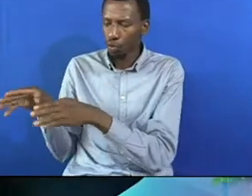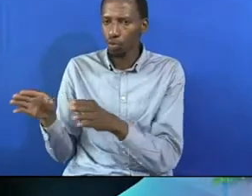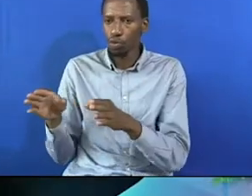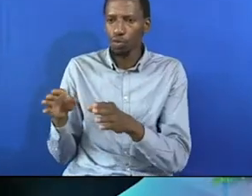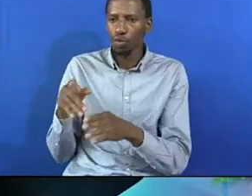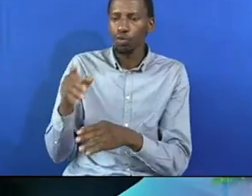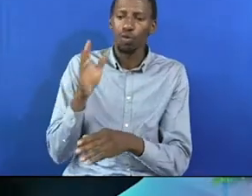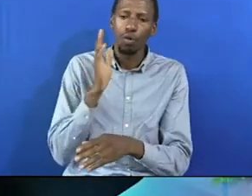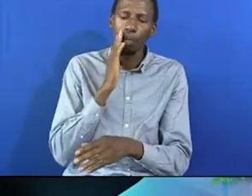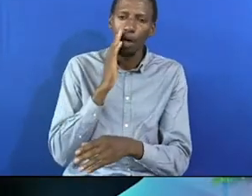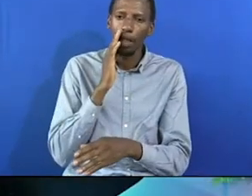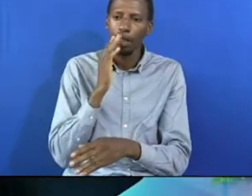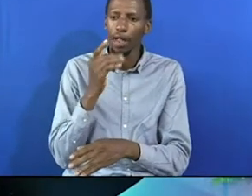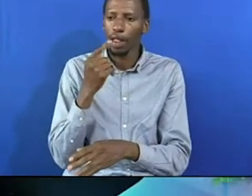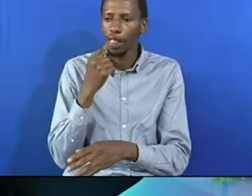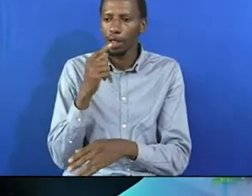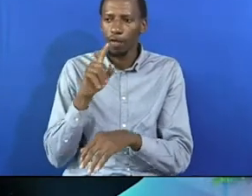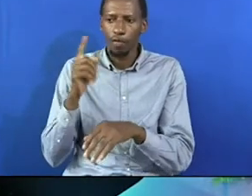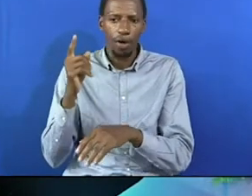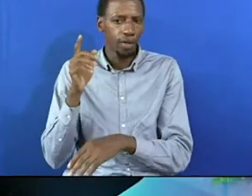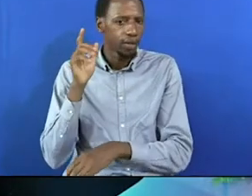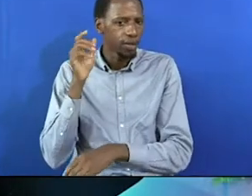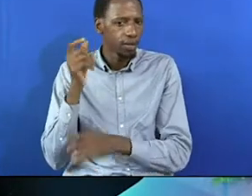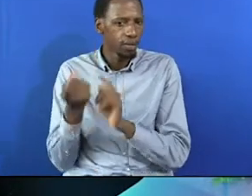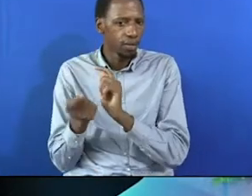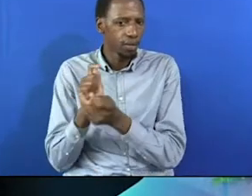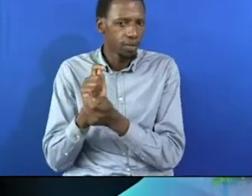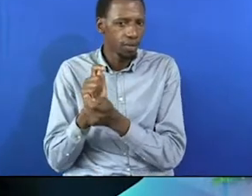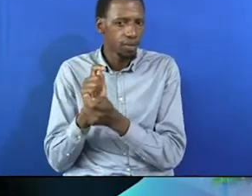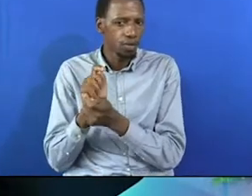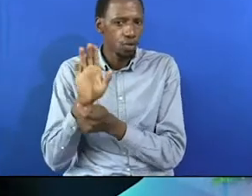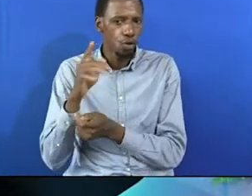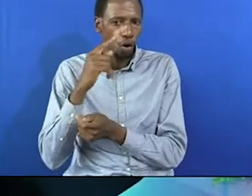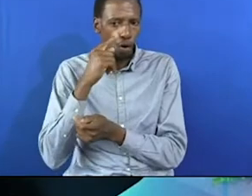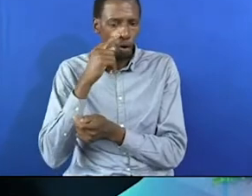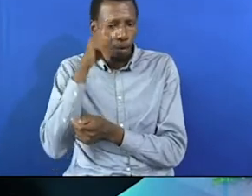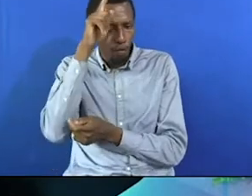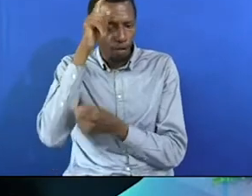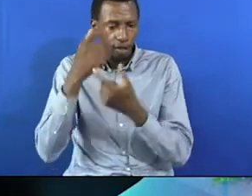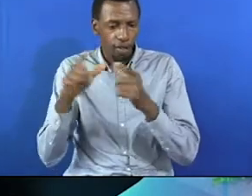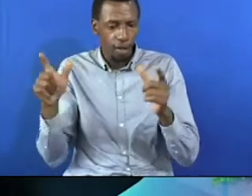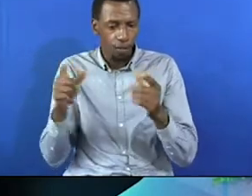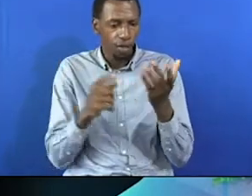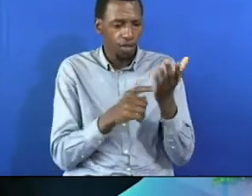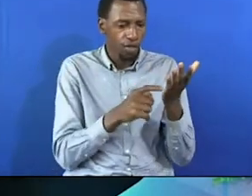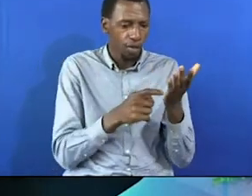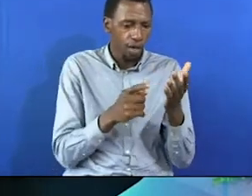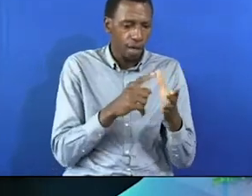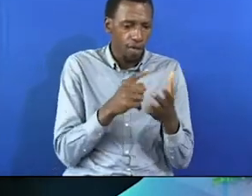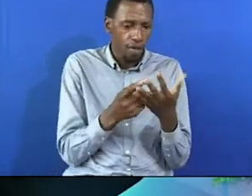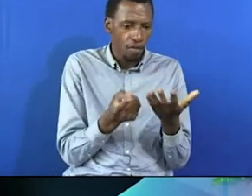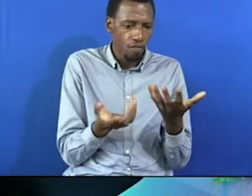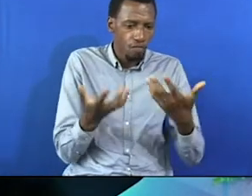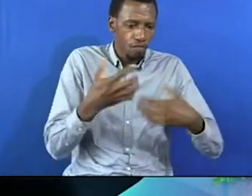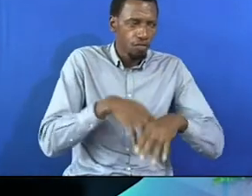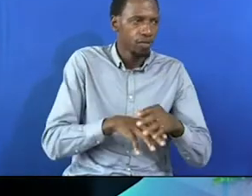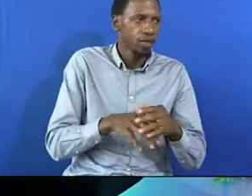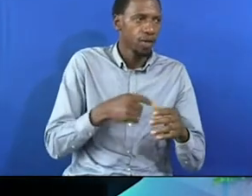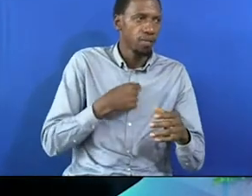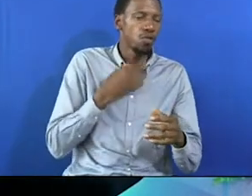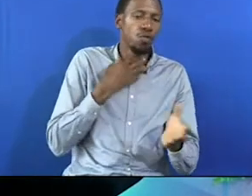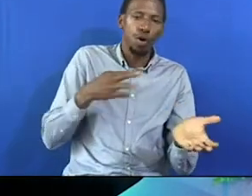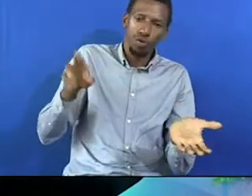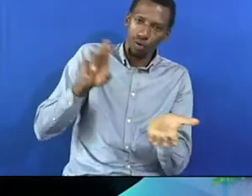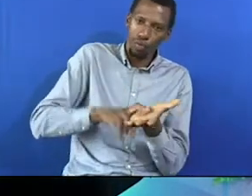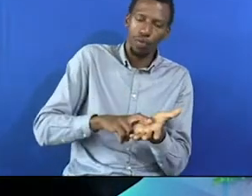are listening, you translate first to mother tongue, Swahili, then put it together, then now you digest it. So let me repeat for the sake of that